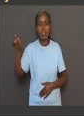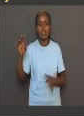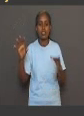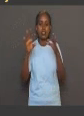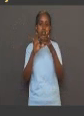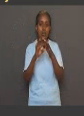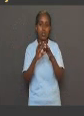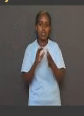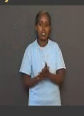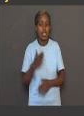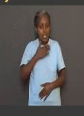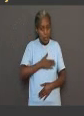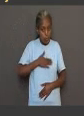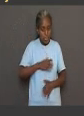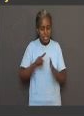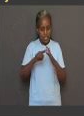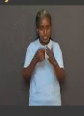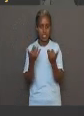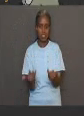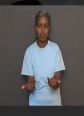coordinates. Please start now.